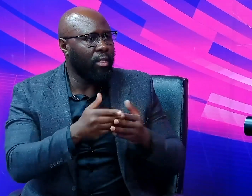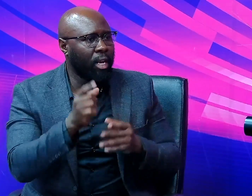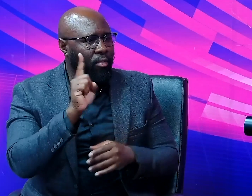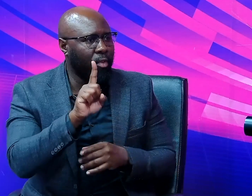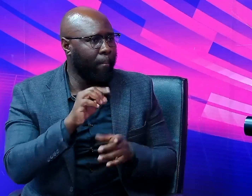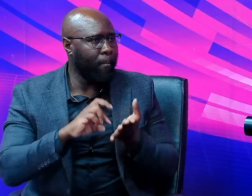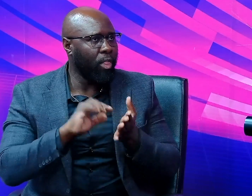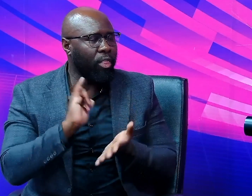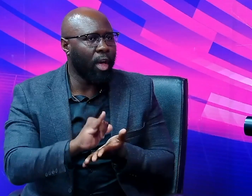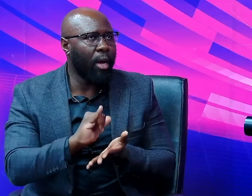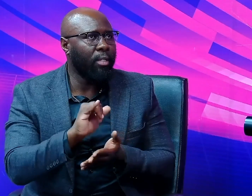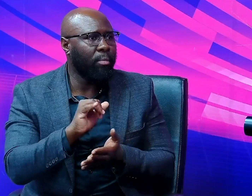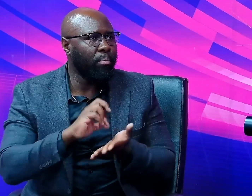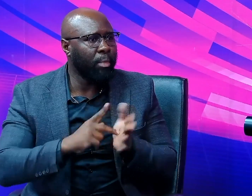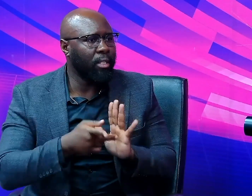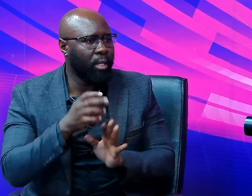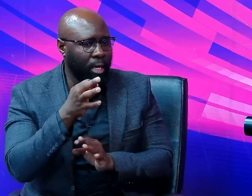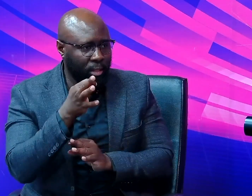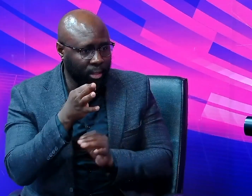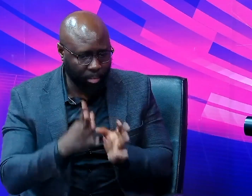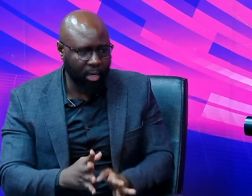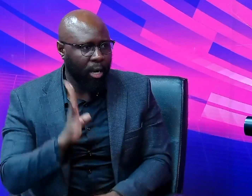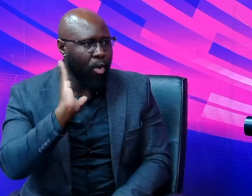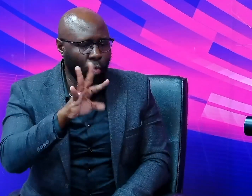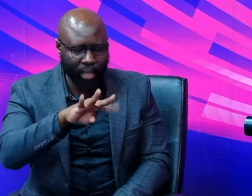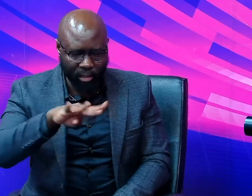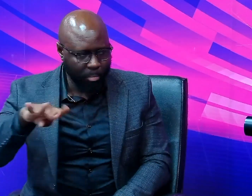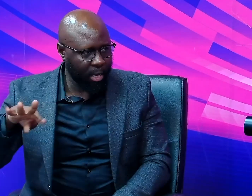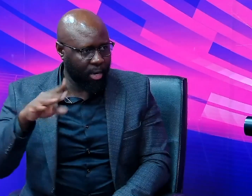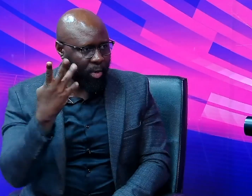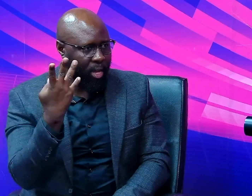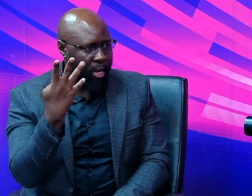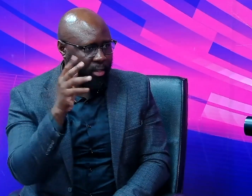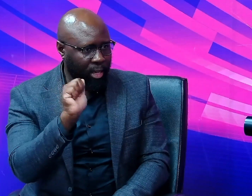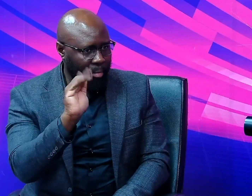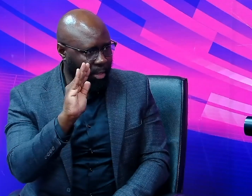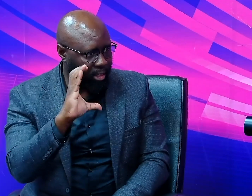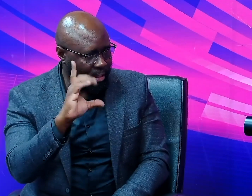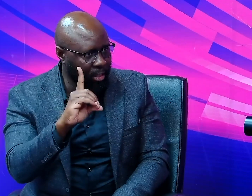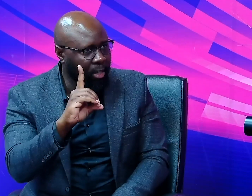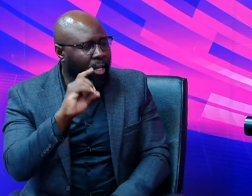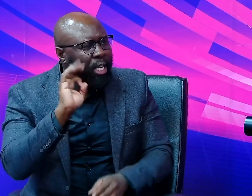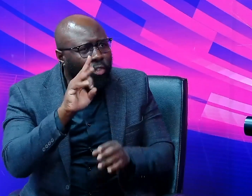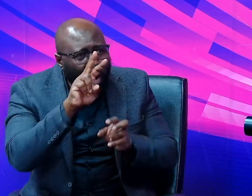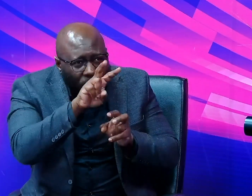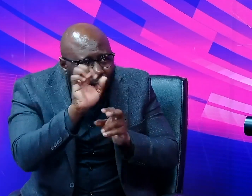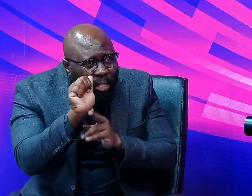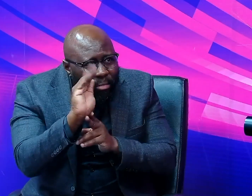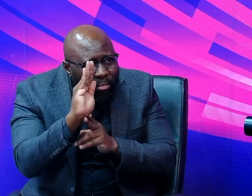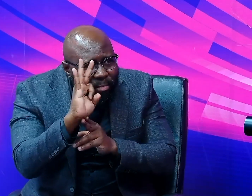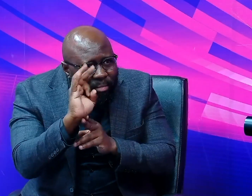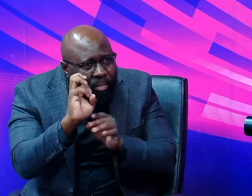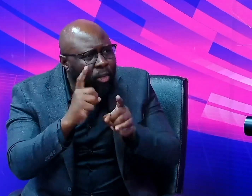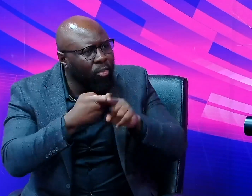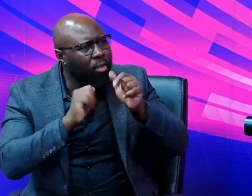vocabularies that do not have signs. And that makes the sign language interpreter to finger spell. Yeah.